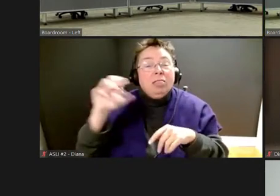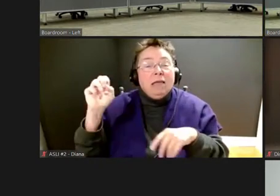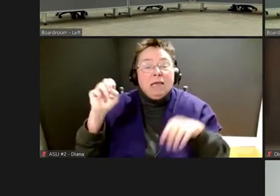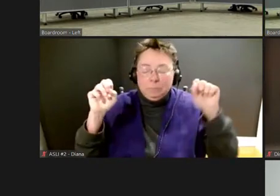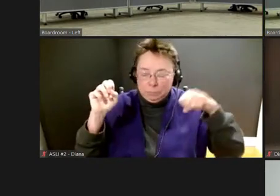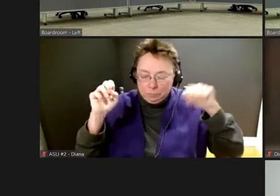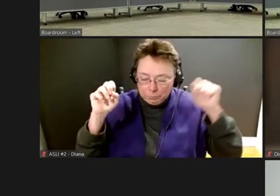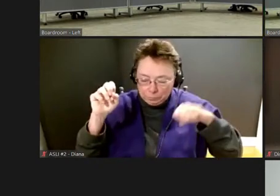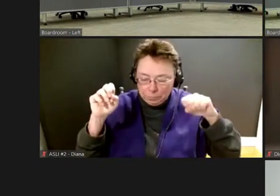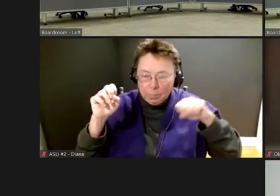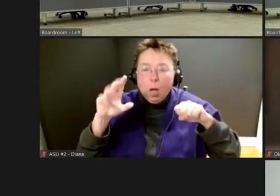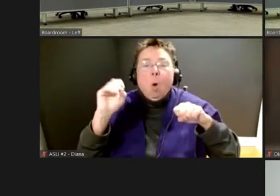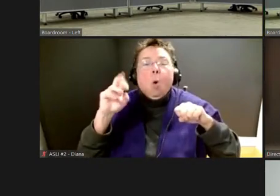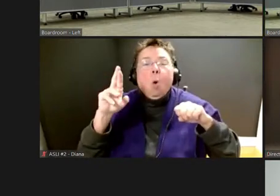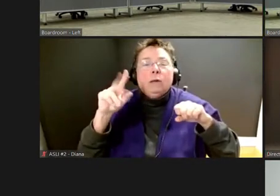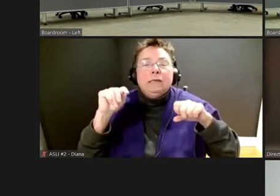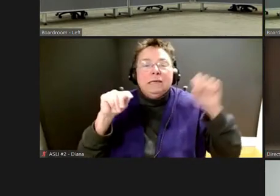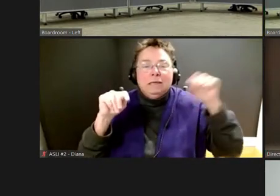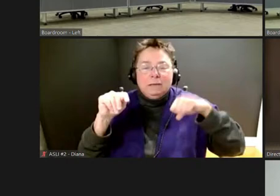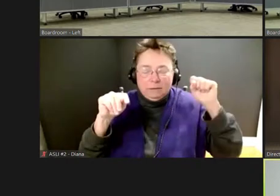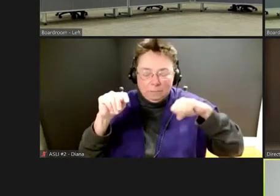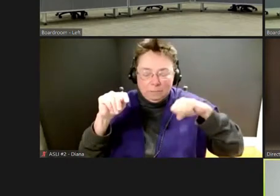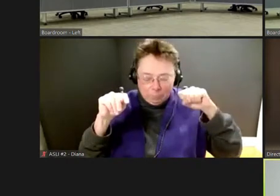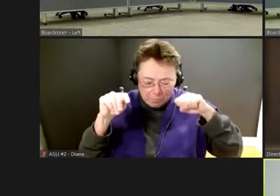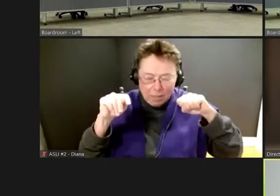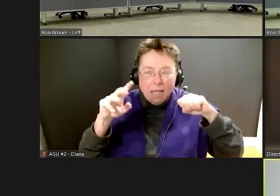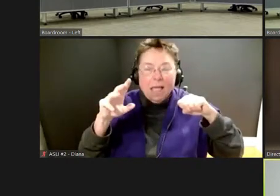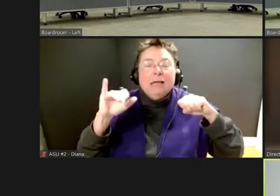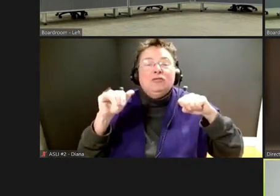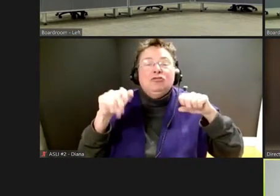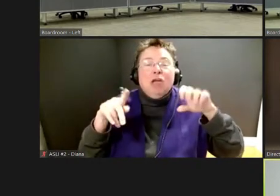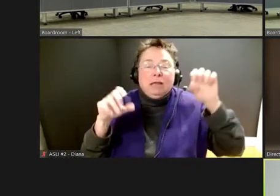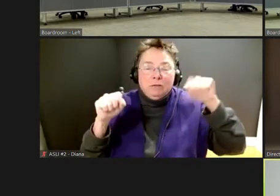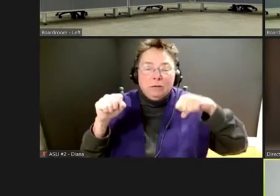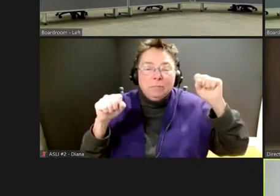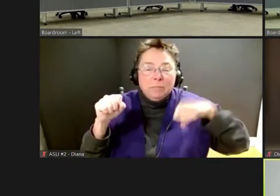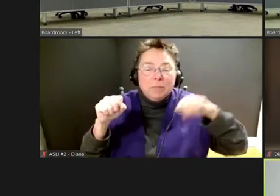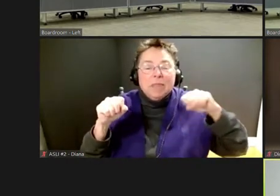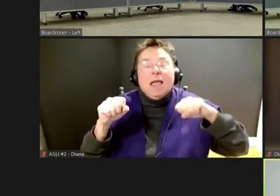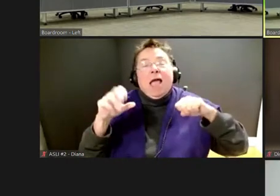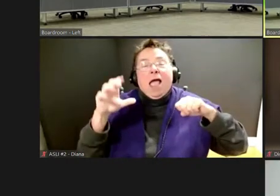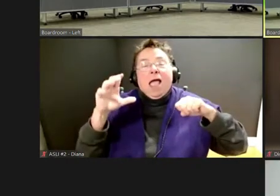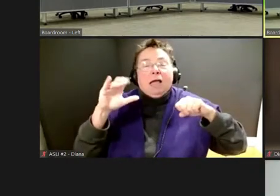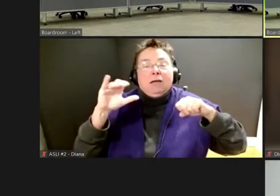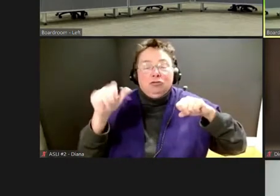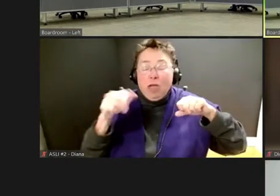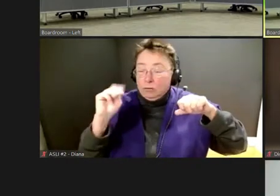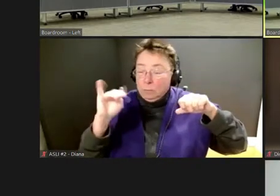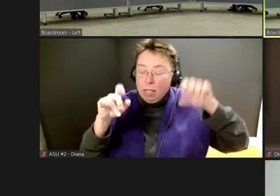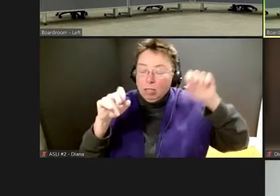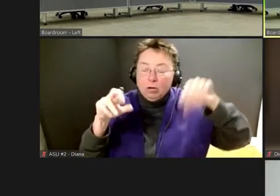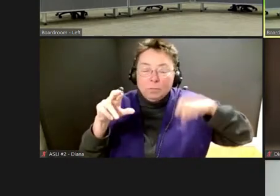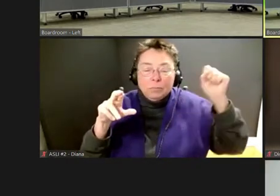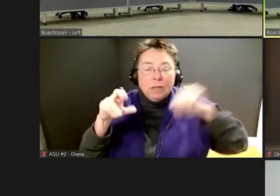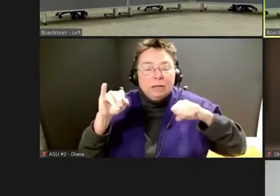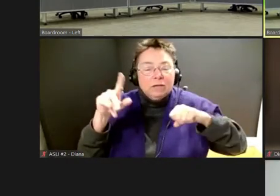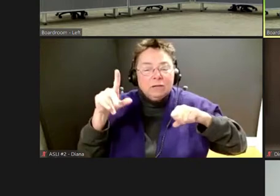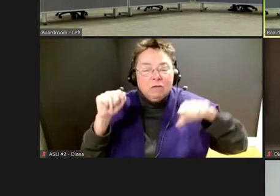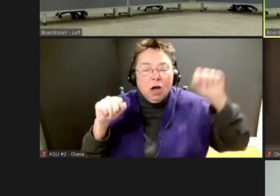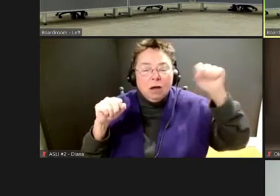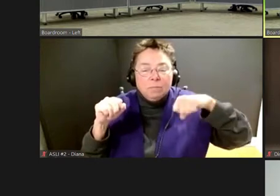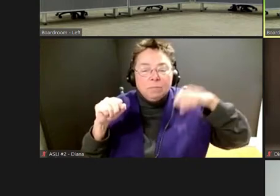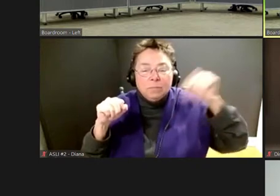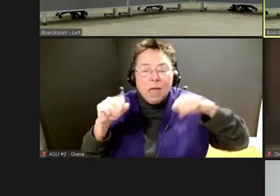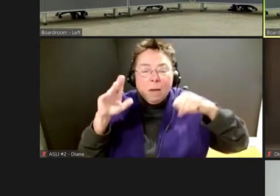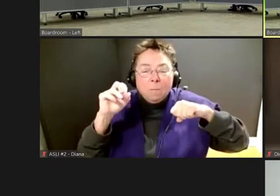Yes. Director Ortiz? Yes. Director Jakes? Yes. Director Miller? Yes. Director Silva? Yes.